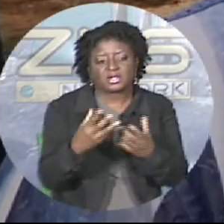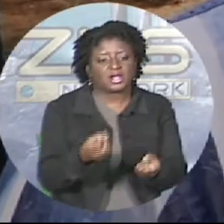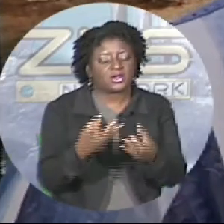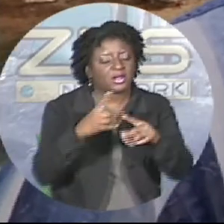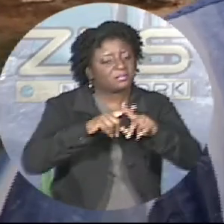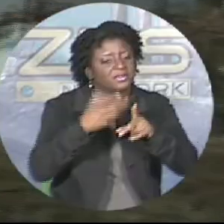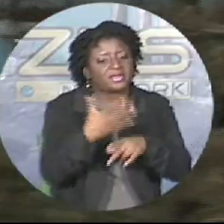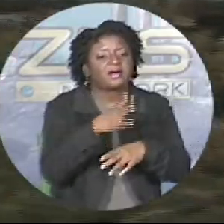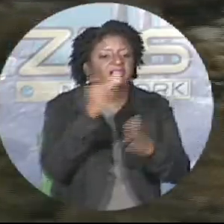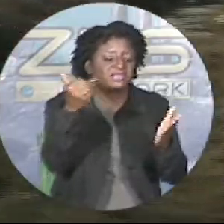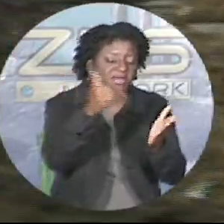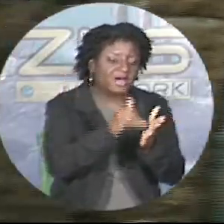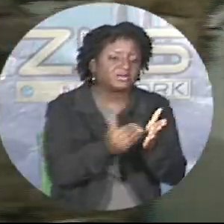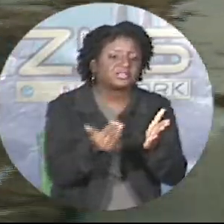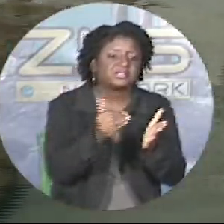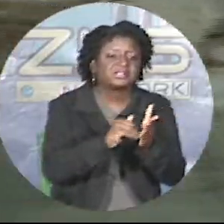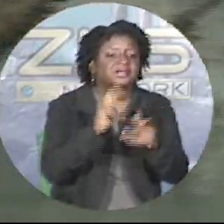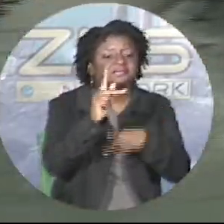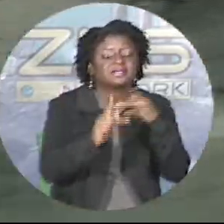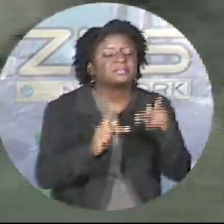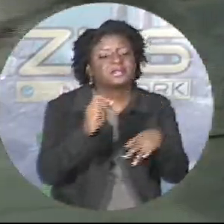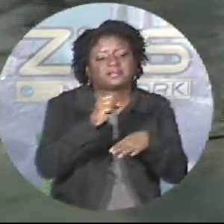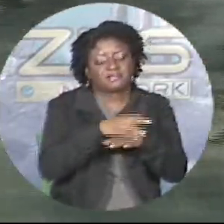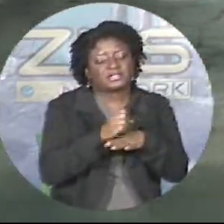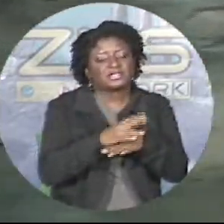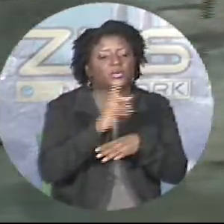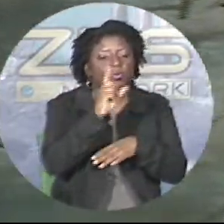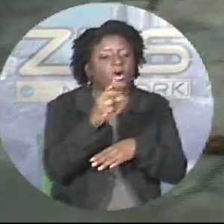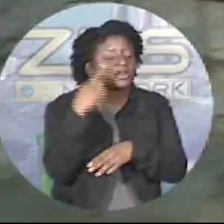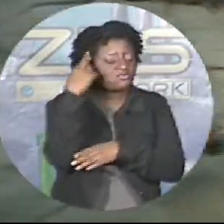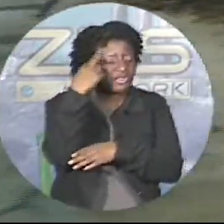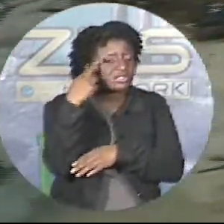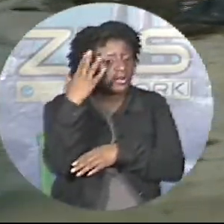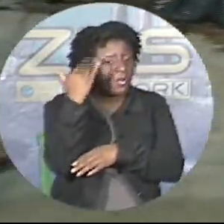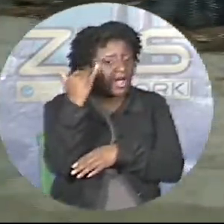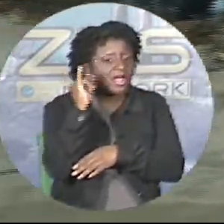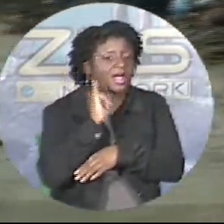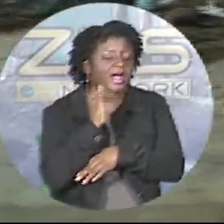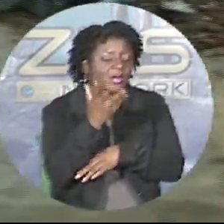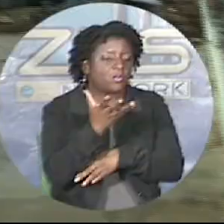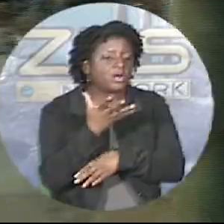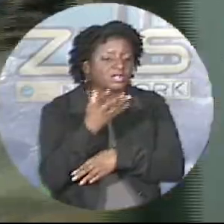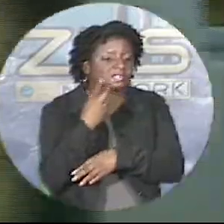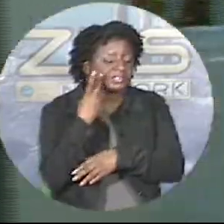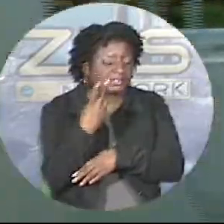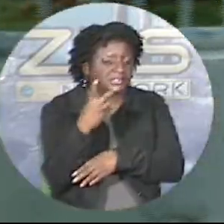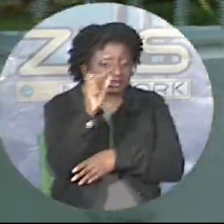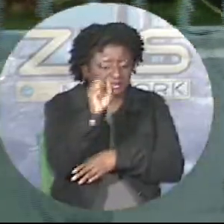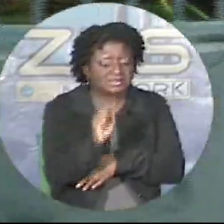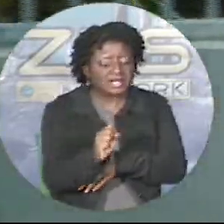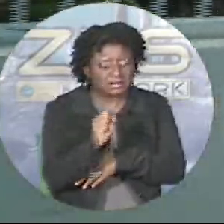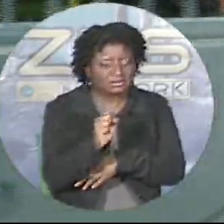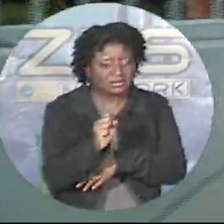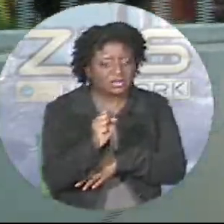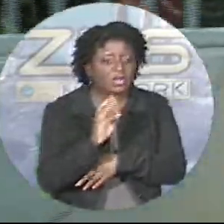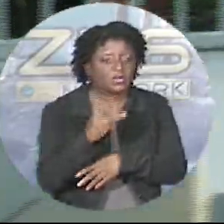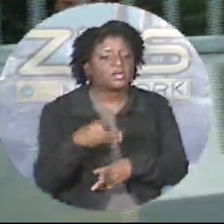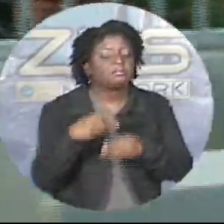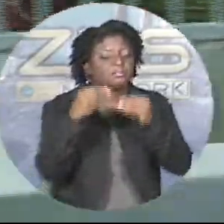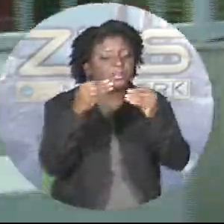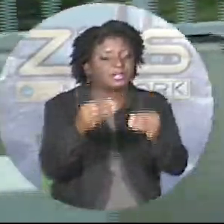been affected. And one of the reasons why I wanted to come out here in the South was because we placed a lot of emphasis